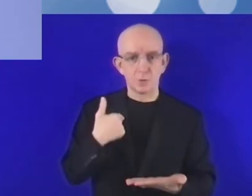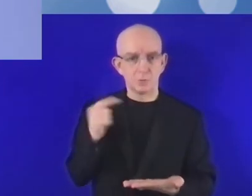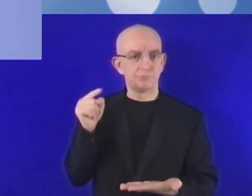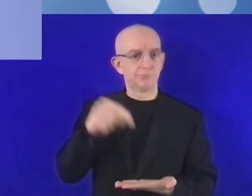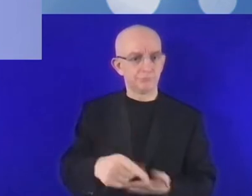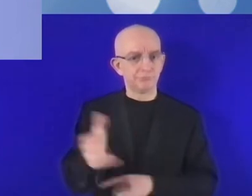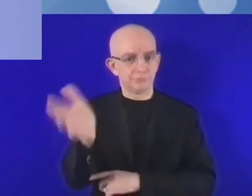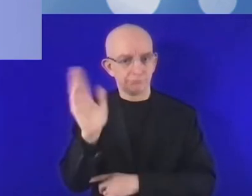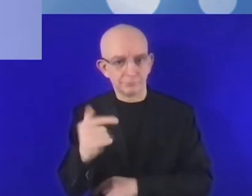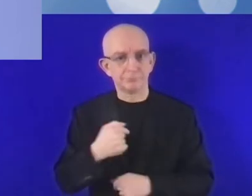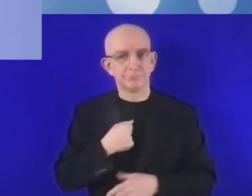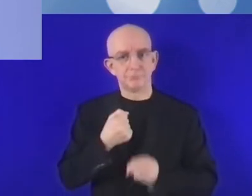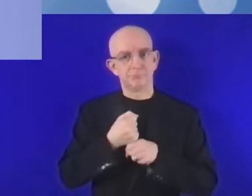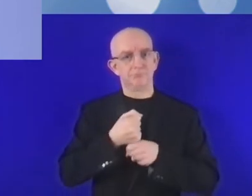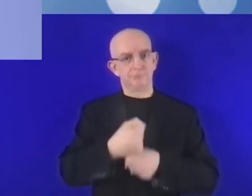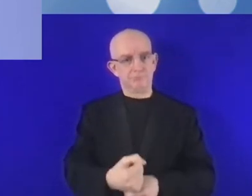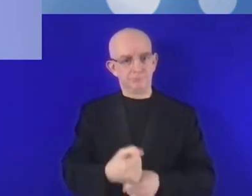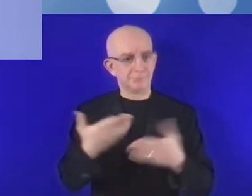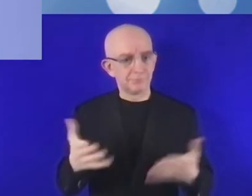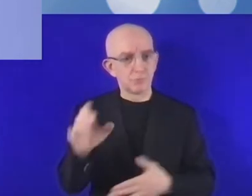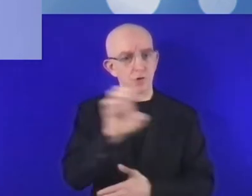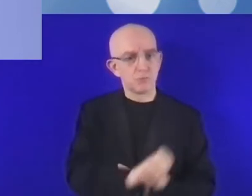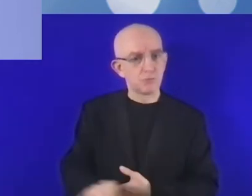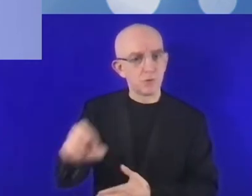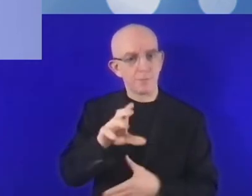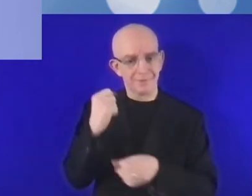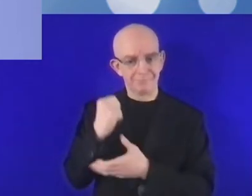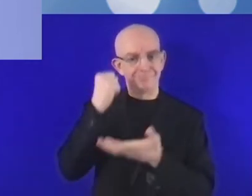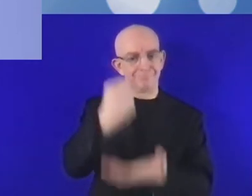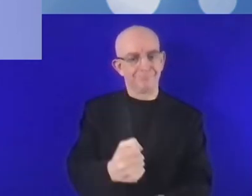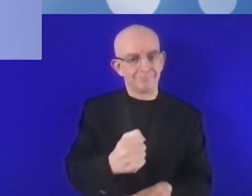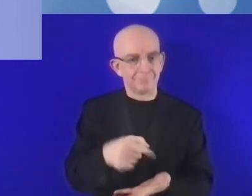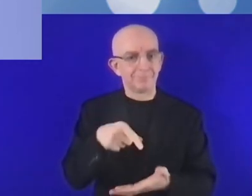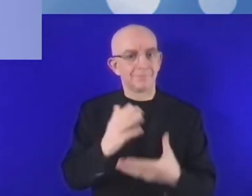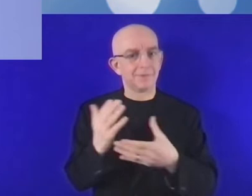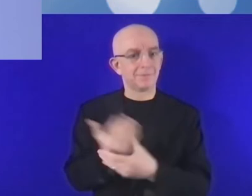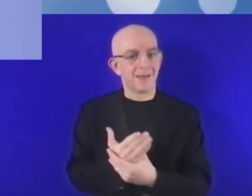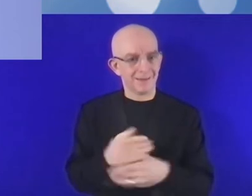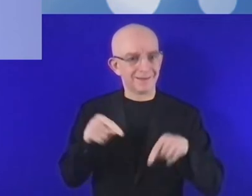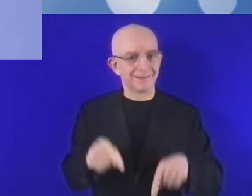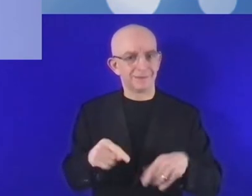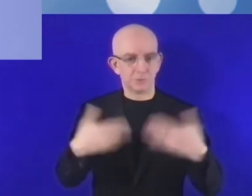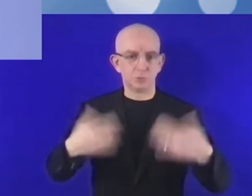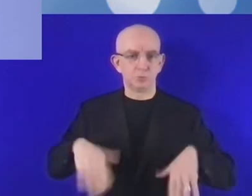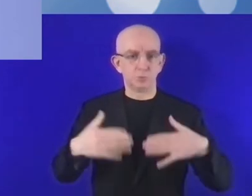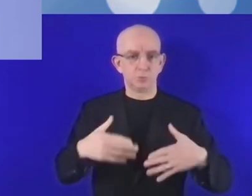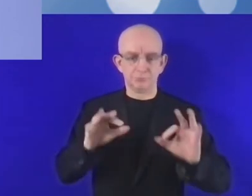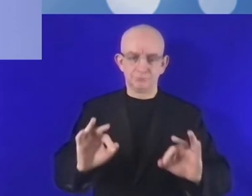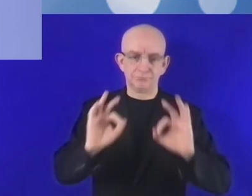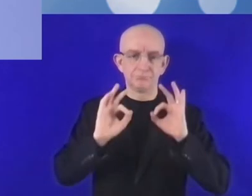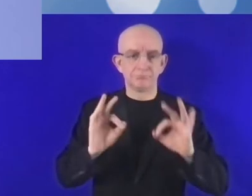this very very distinguished forum the european investment bank the eu climate bank